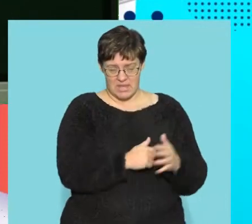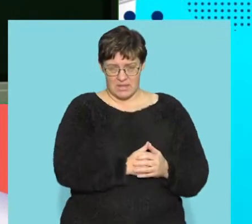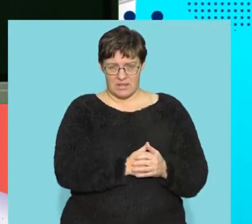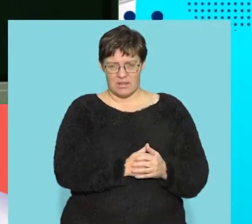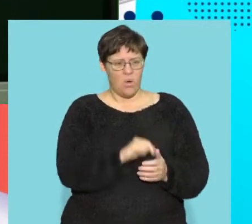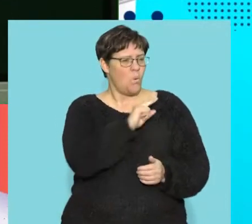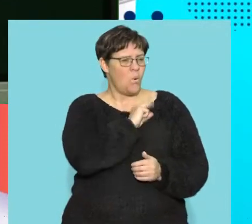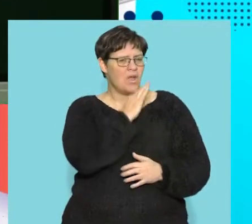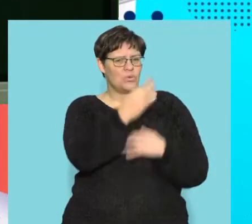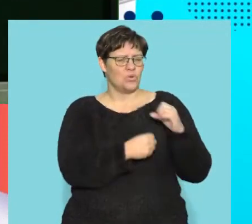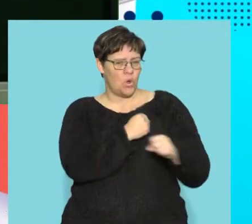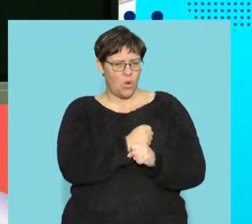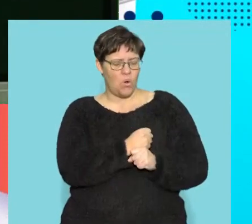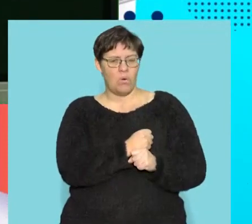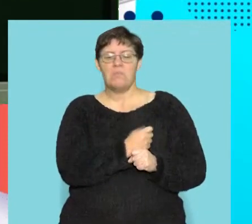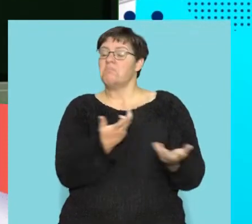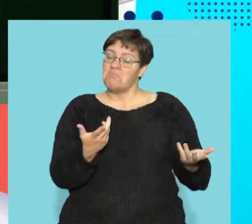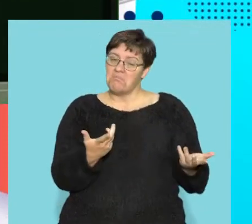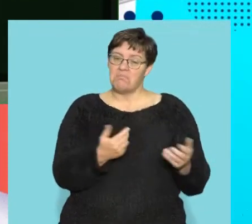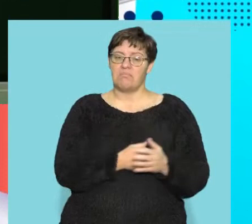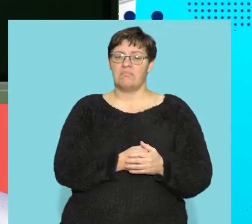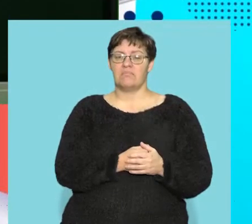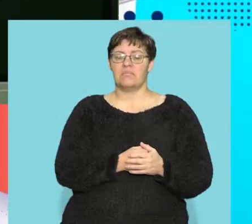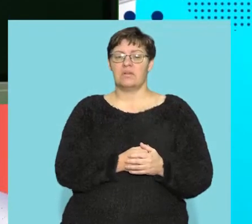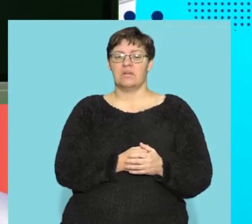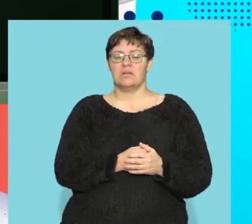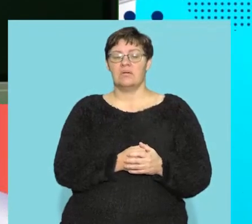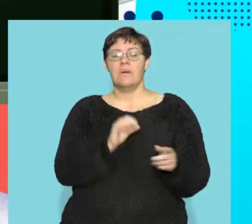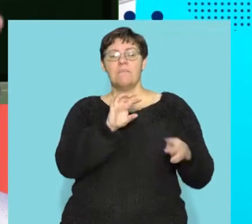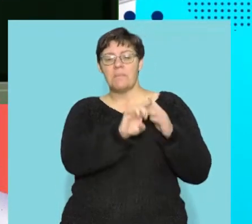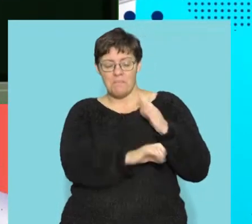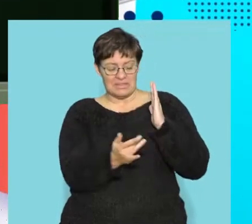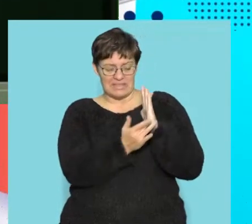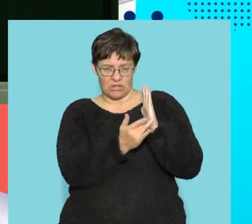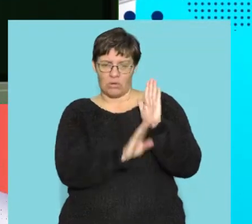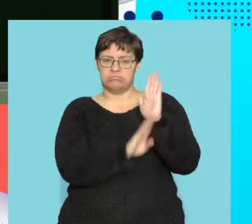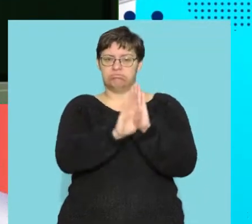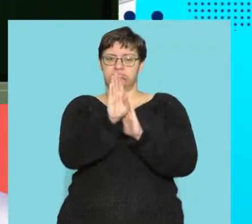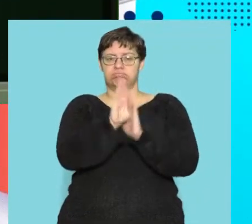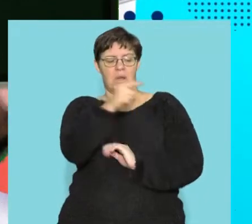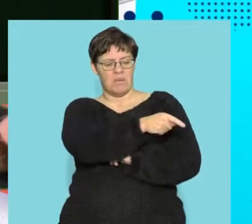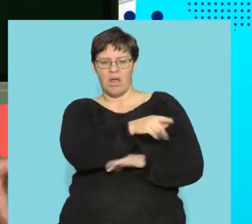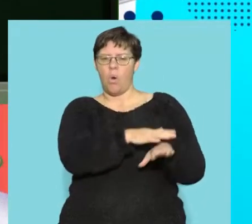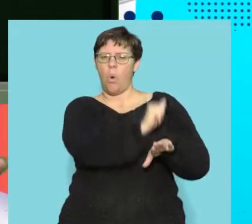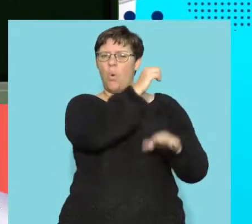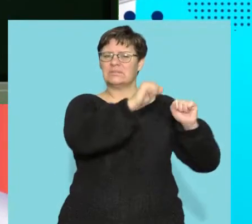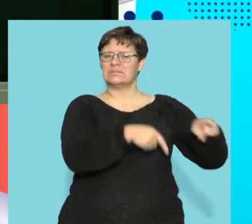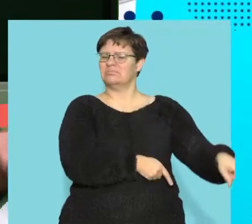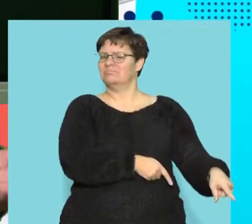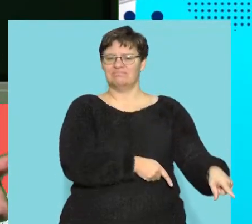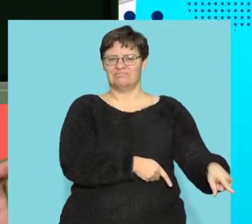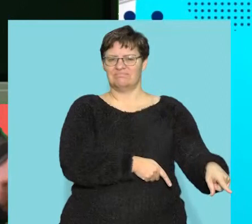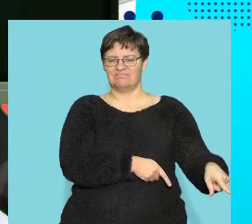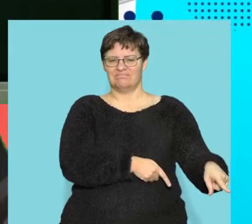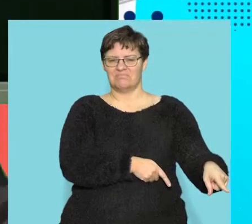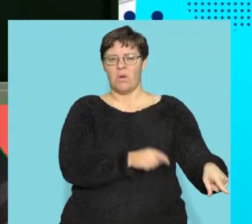it 3 years? As a general question, generally you find with technological advances, within 3 years, the